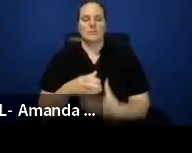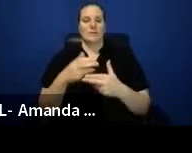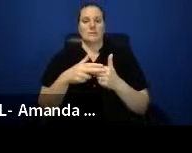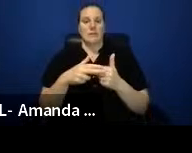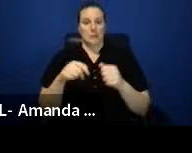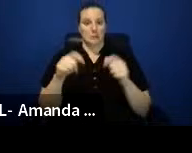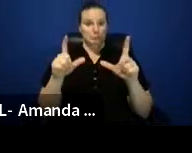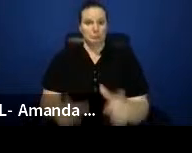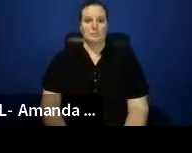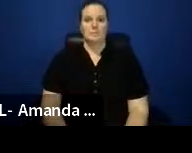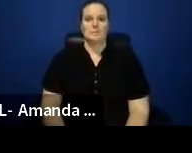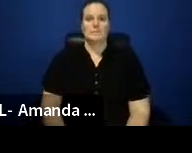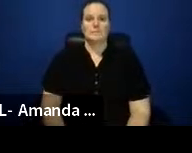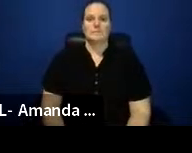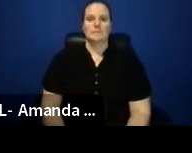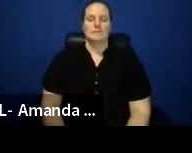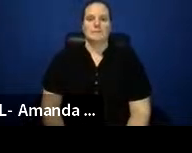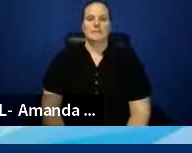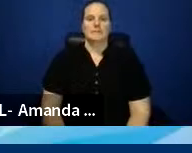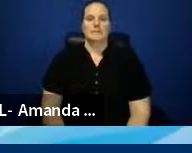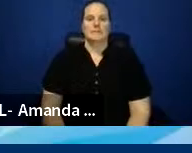here.